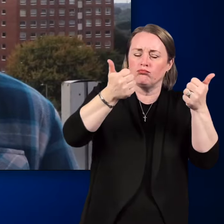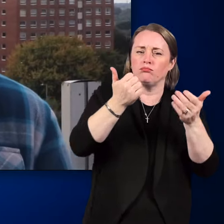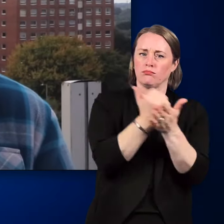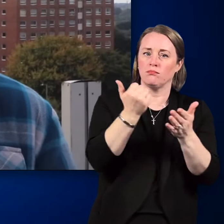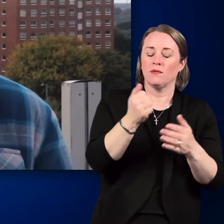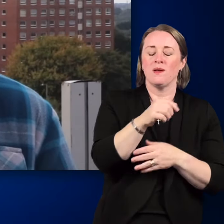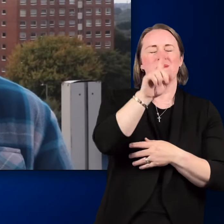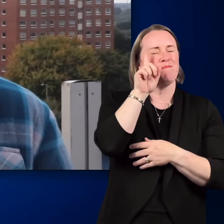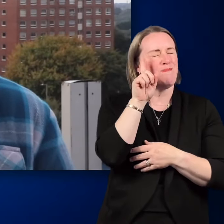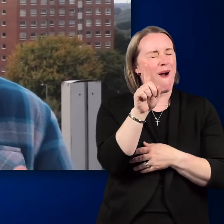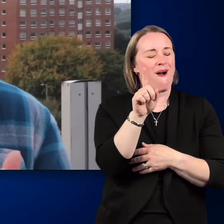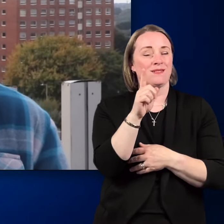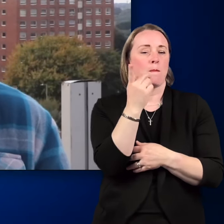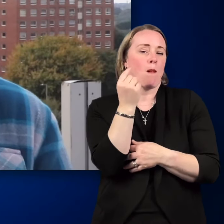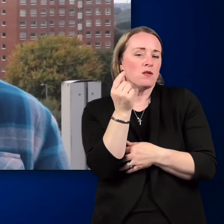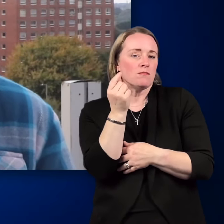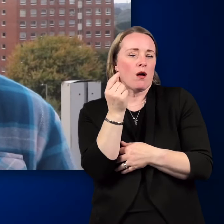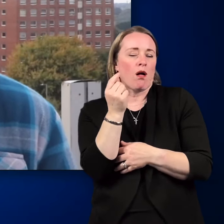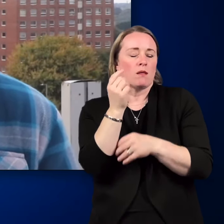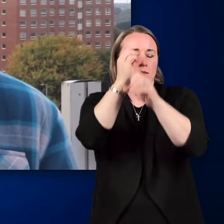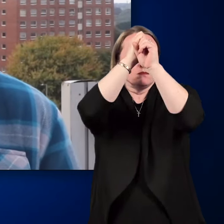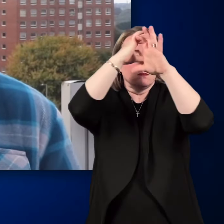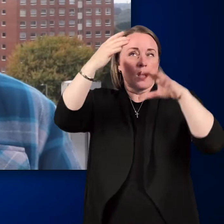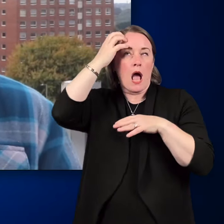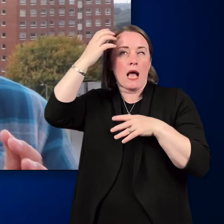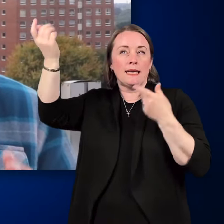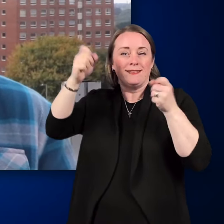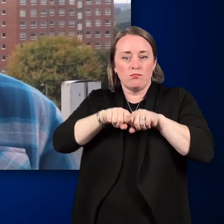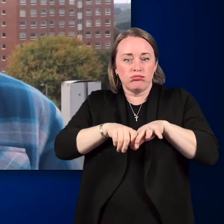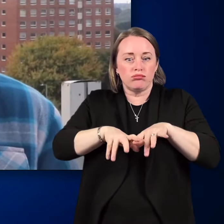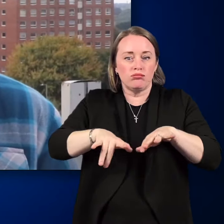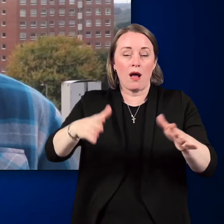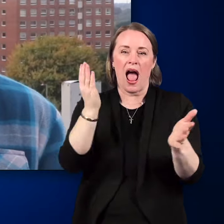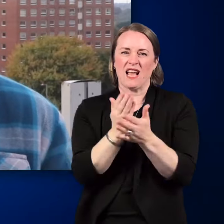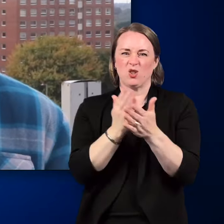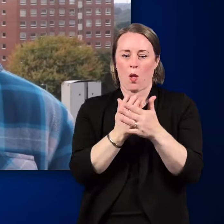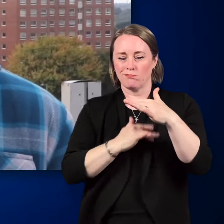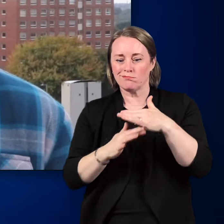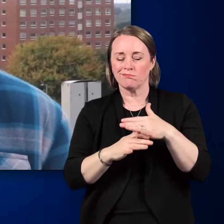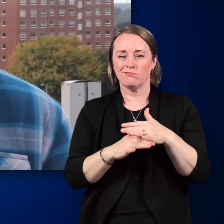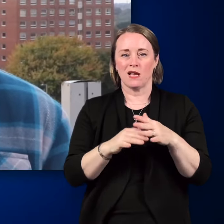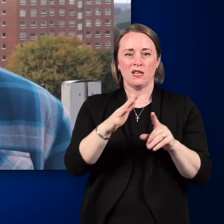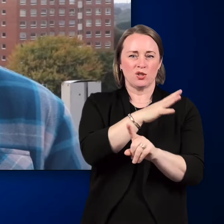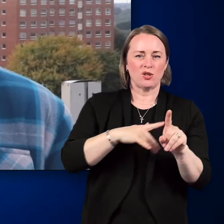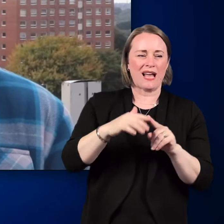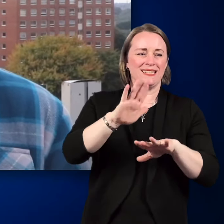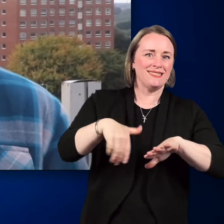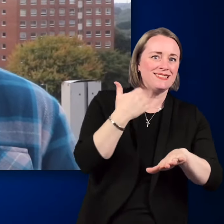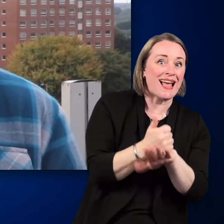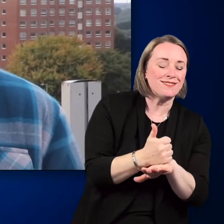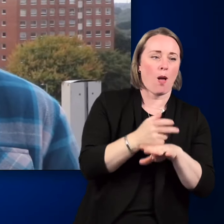But what if we could see the kingdom come to the fabric and structures of society so